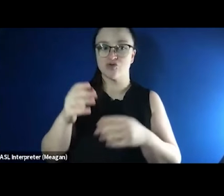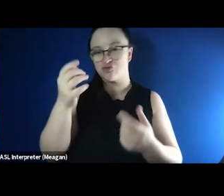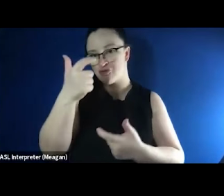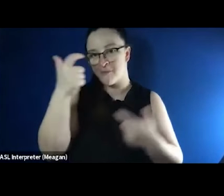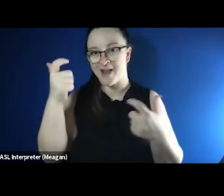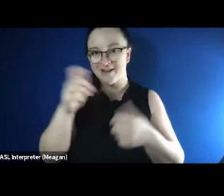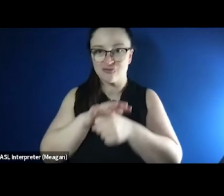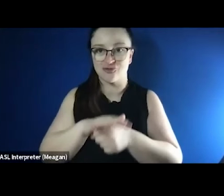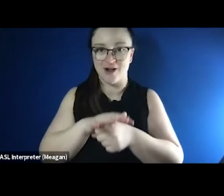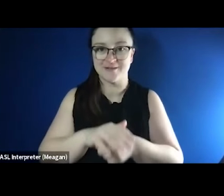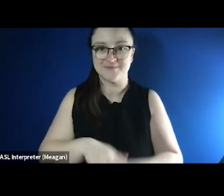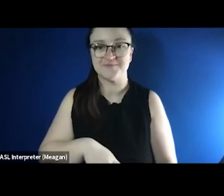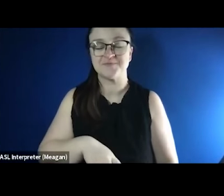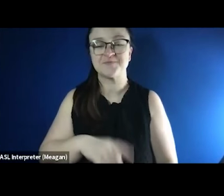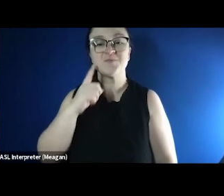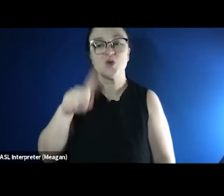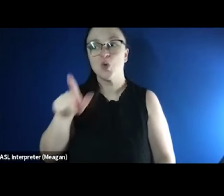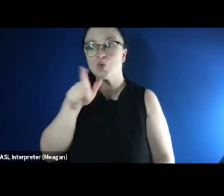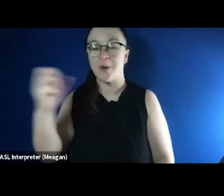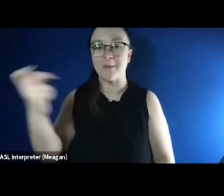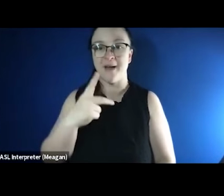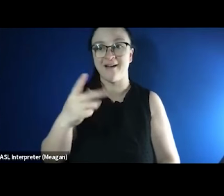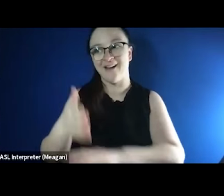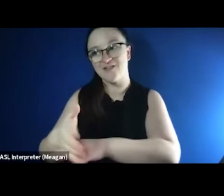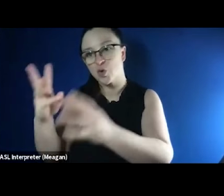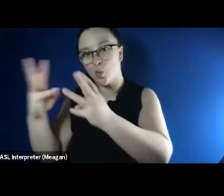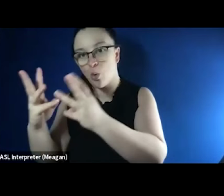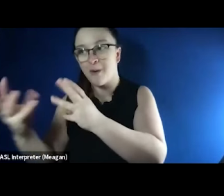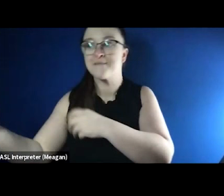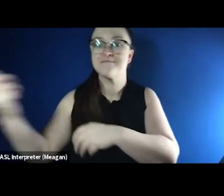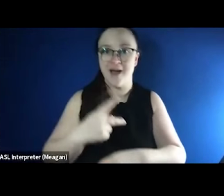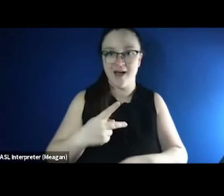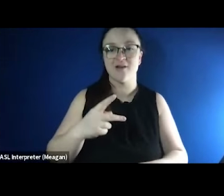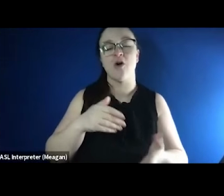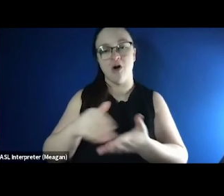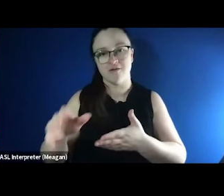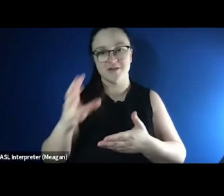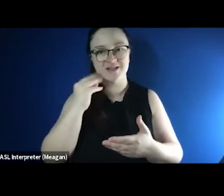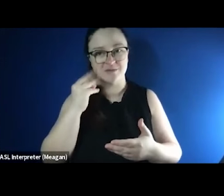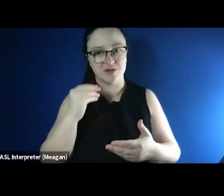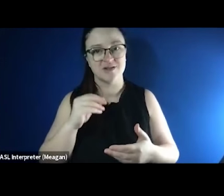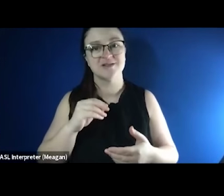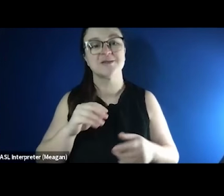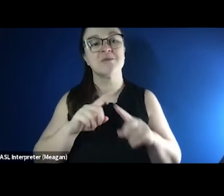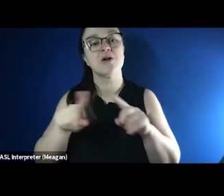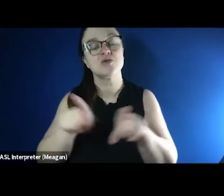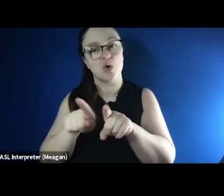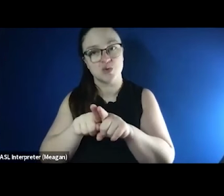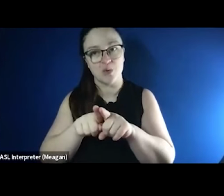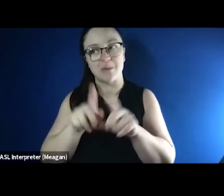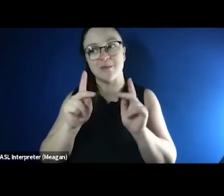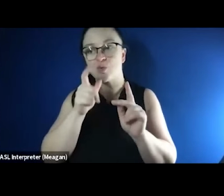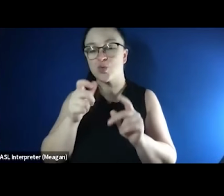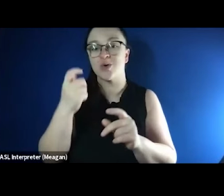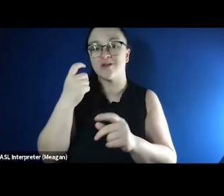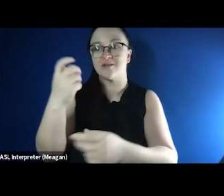of those who are returning from combat, which is an important subpopulation of older adults in the criminal justice system. And while we are seeing